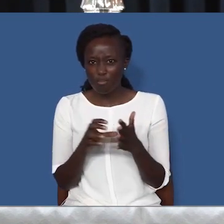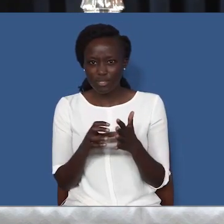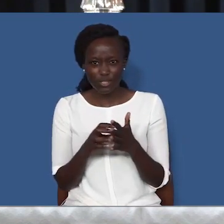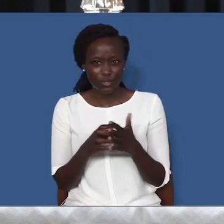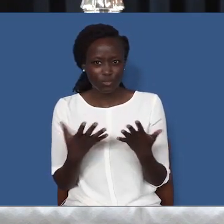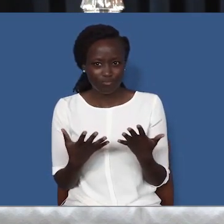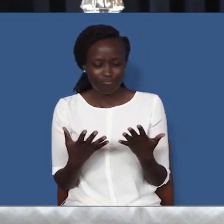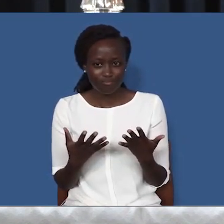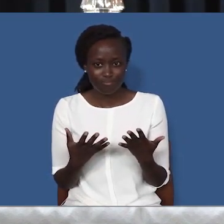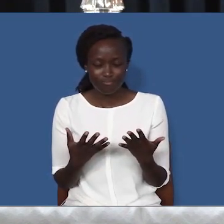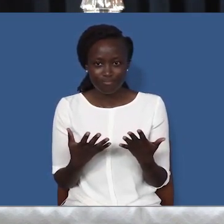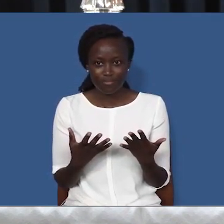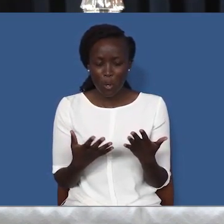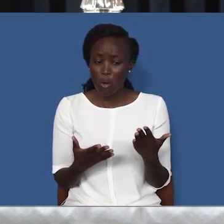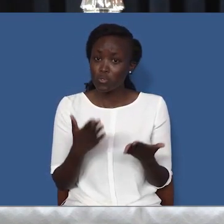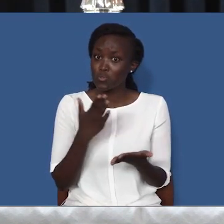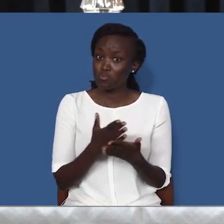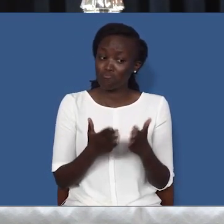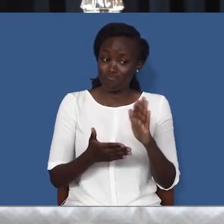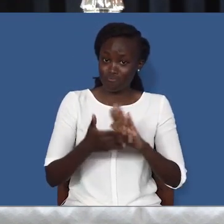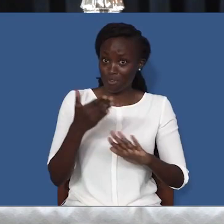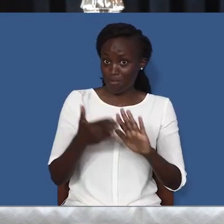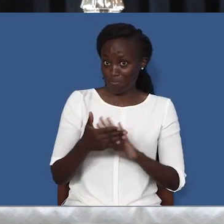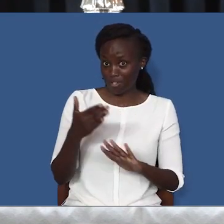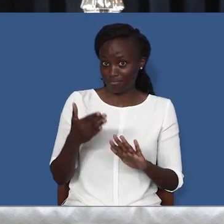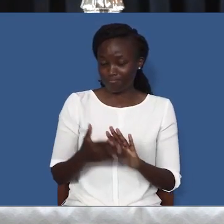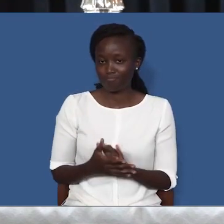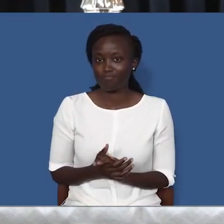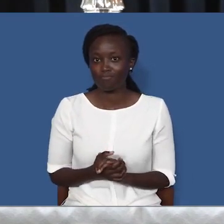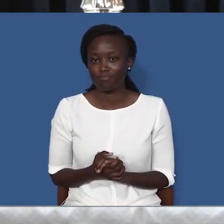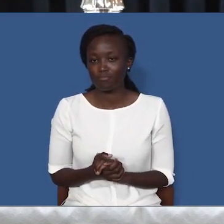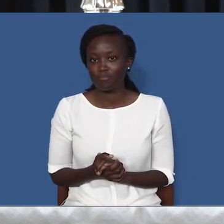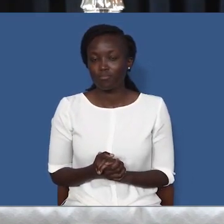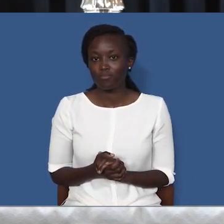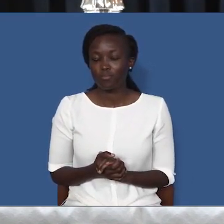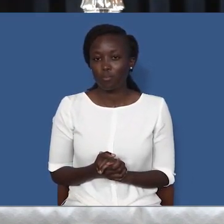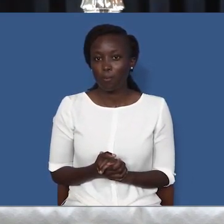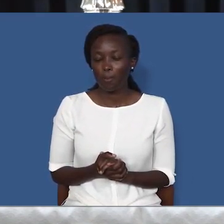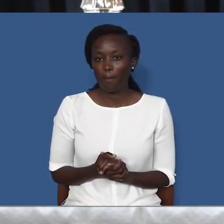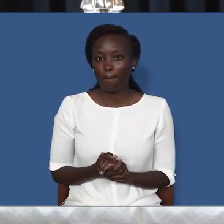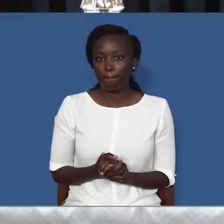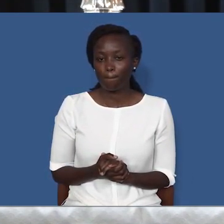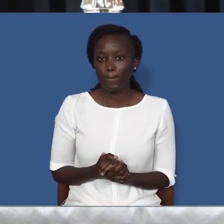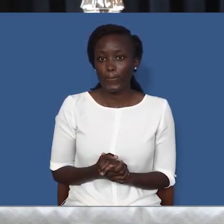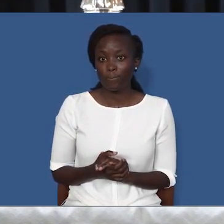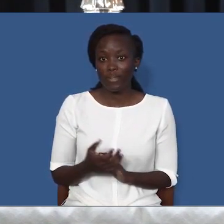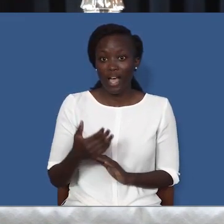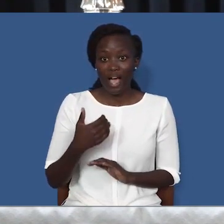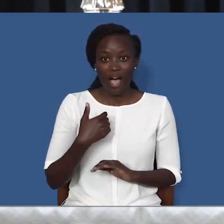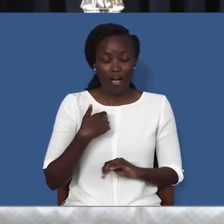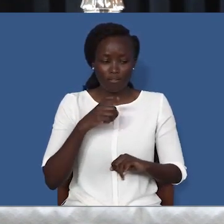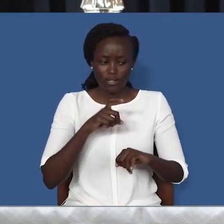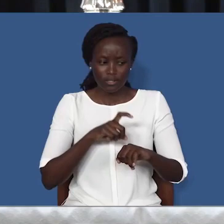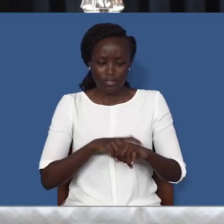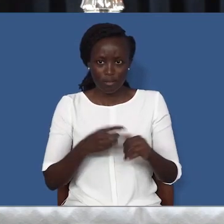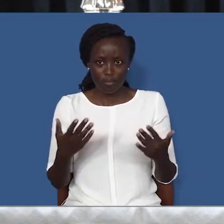also very fast-paced. And so it gets to the moment that falling